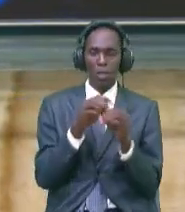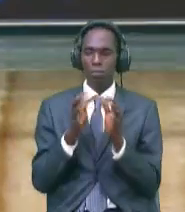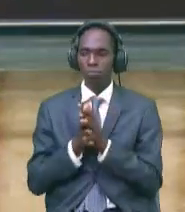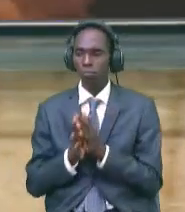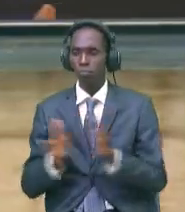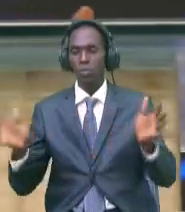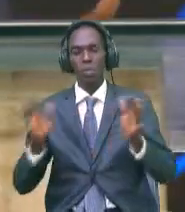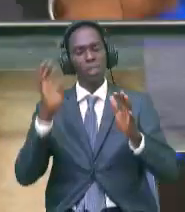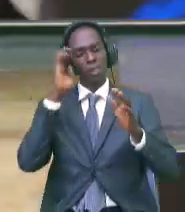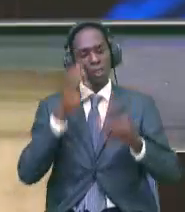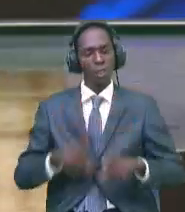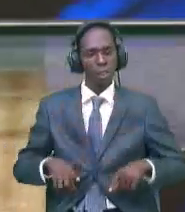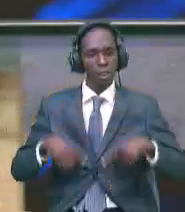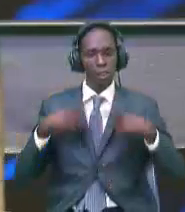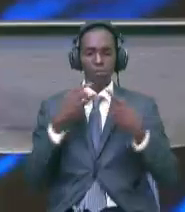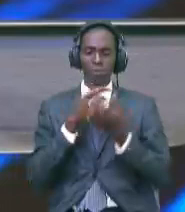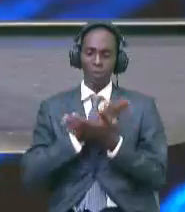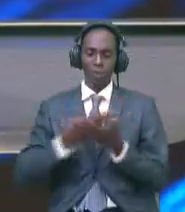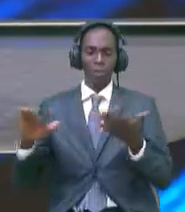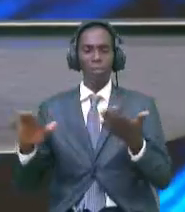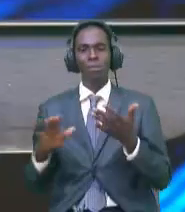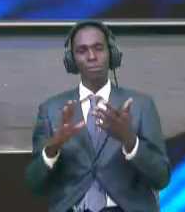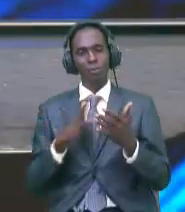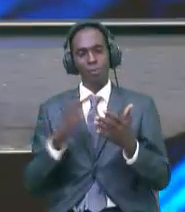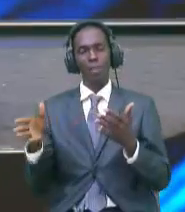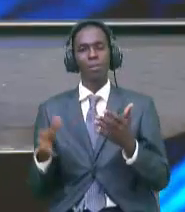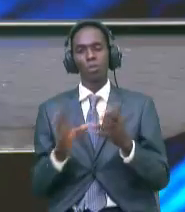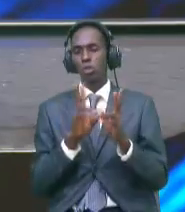lives clean and he lives clear. No